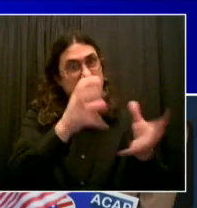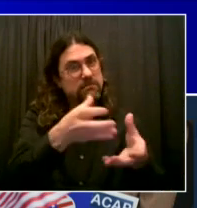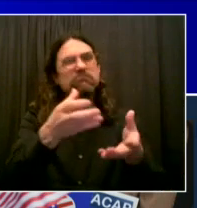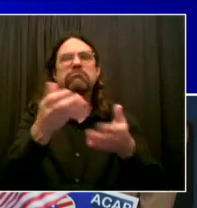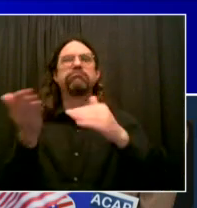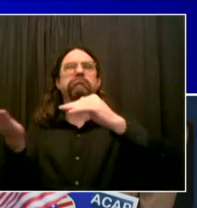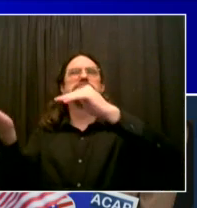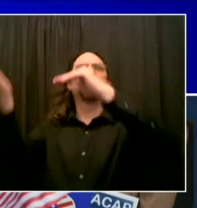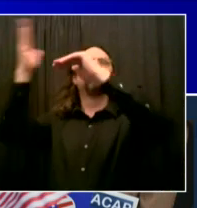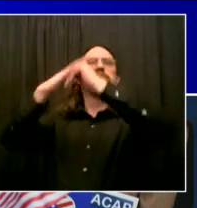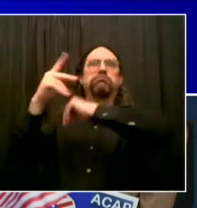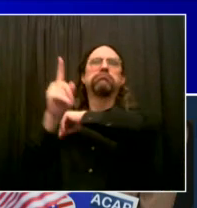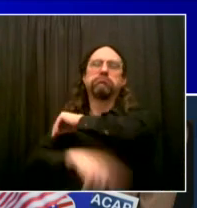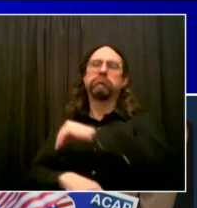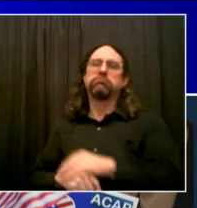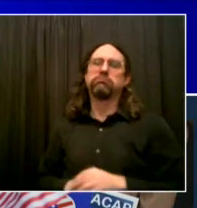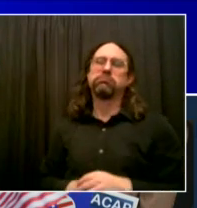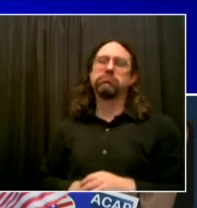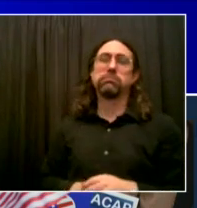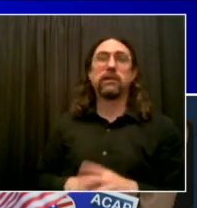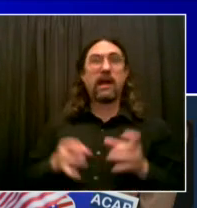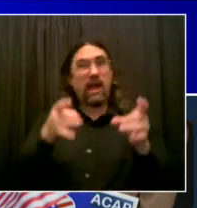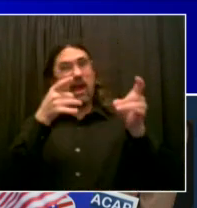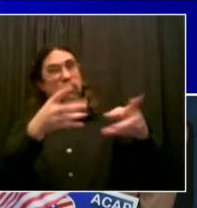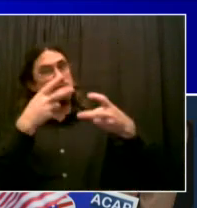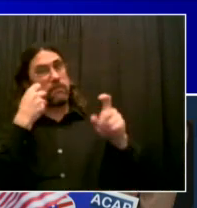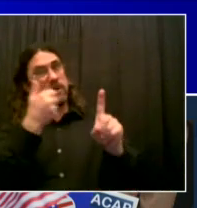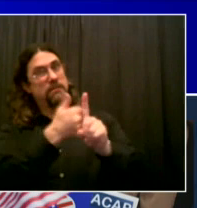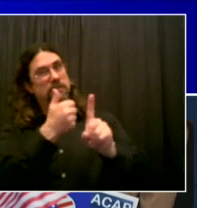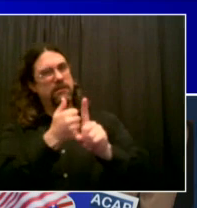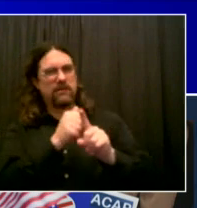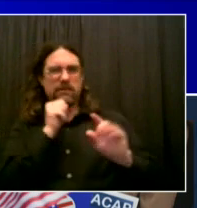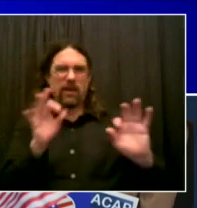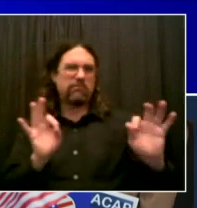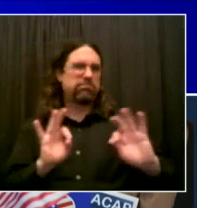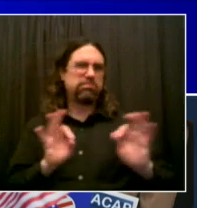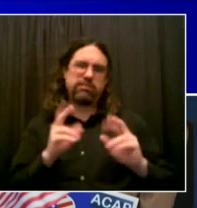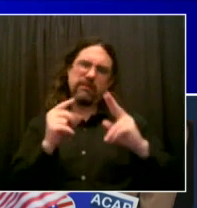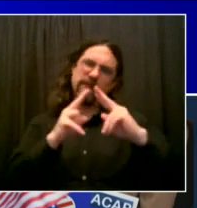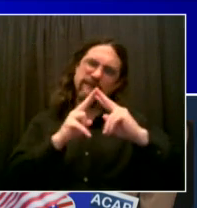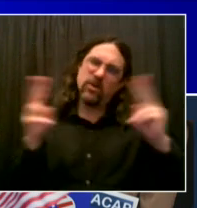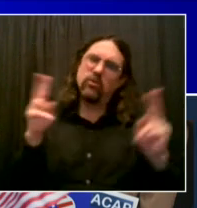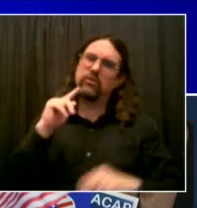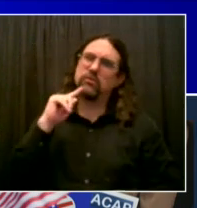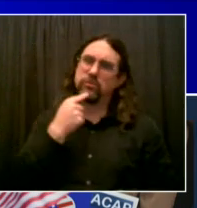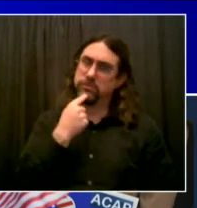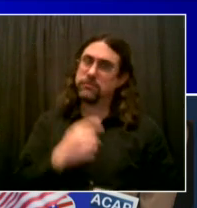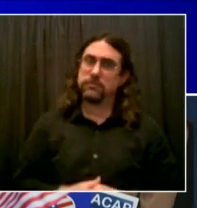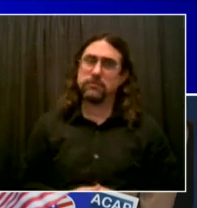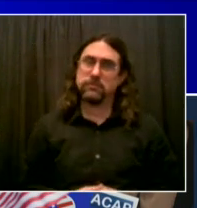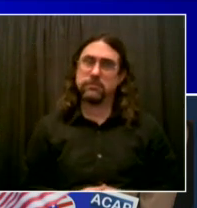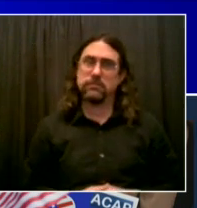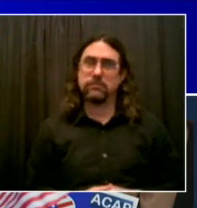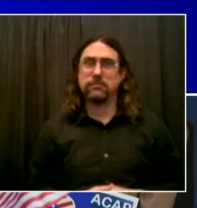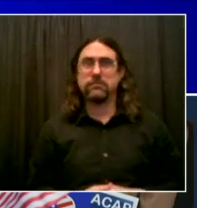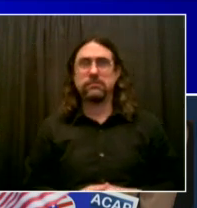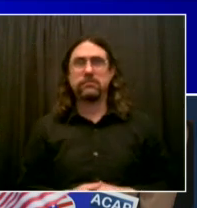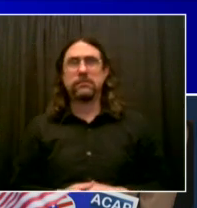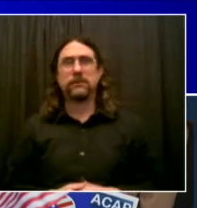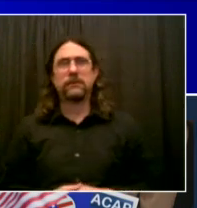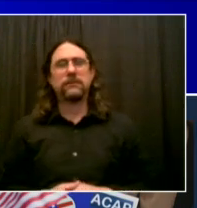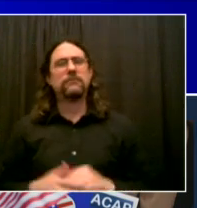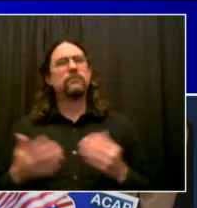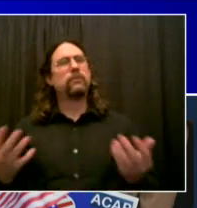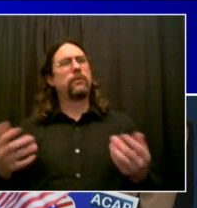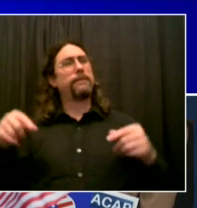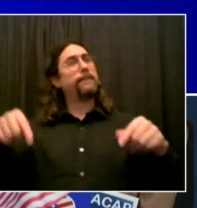consequences. But throughout this month, let's remember to uplift, to support, to celebrate our Asian